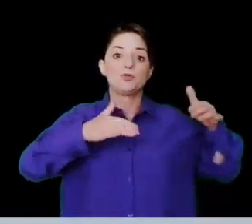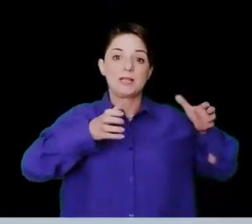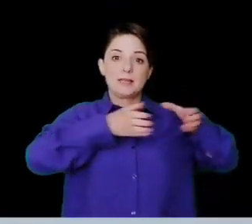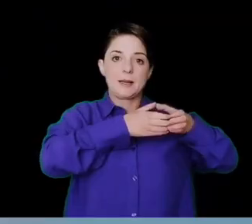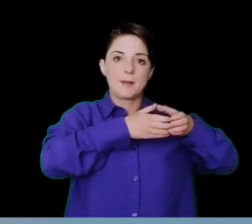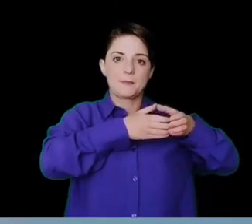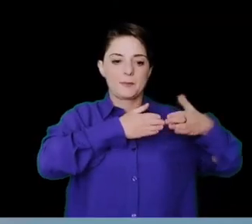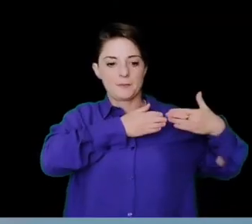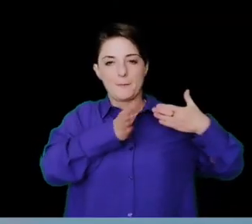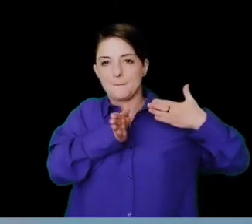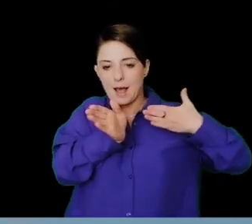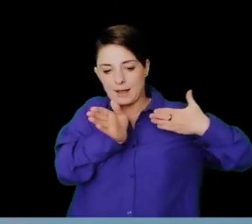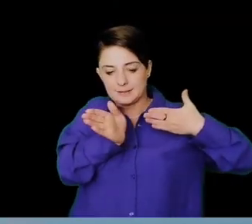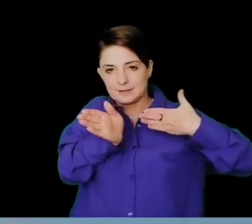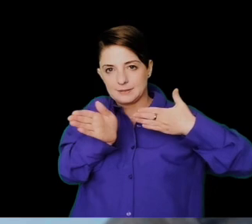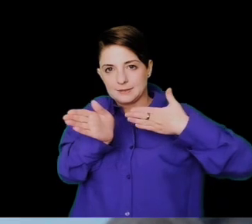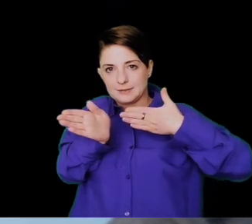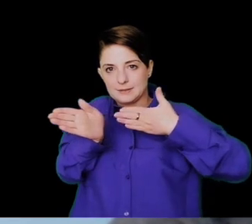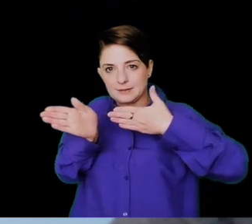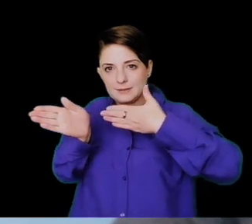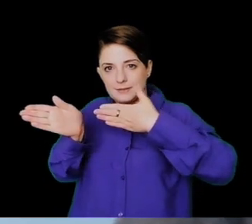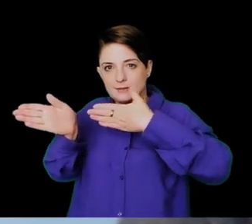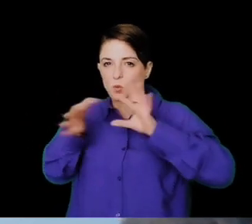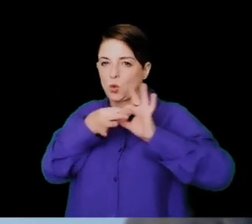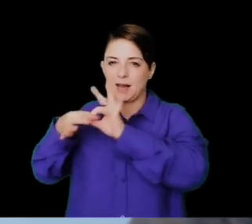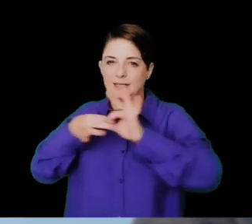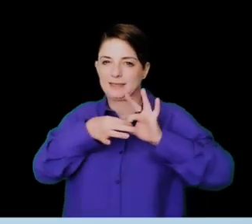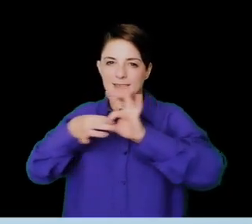workboat, coordinating with the dredging crew.